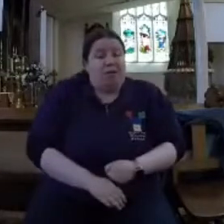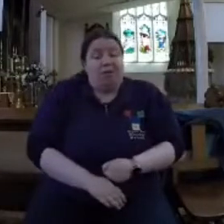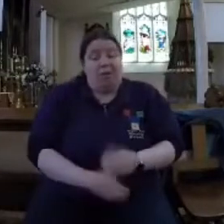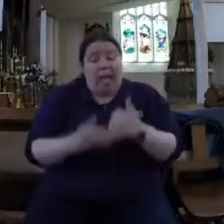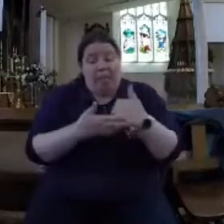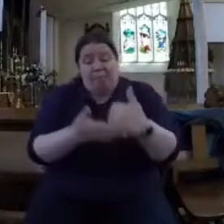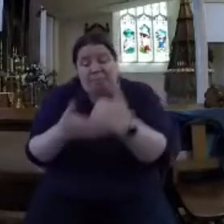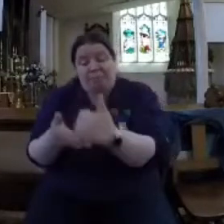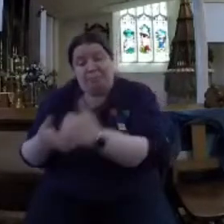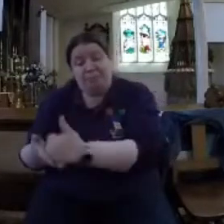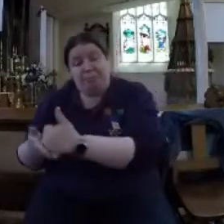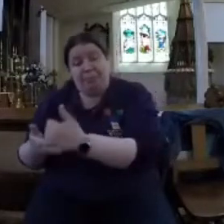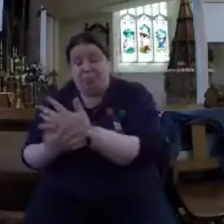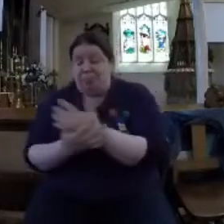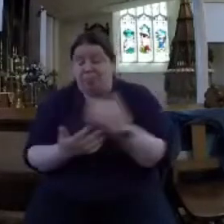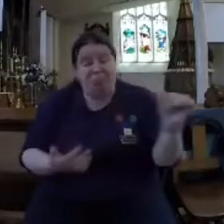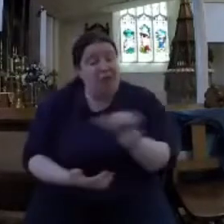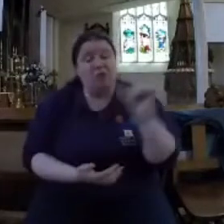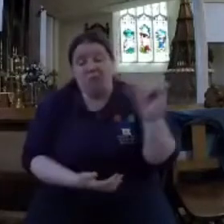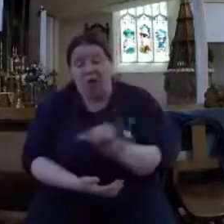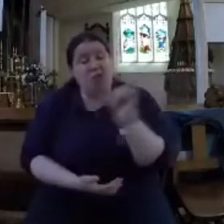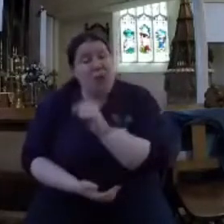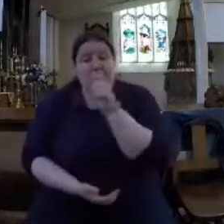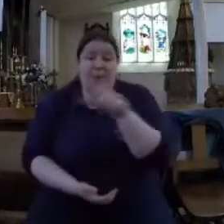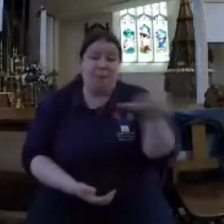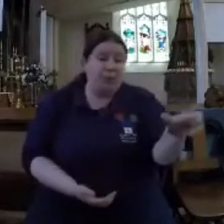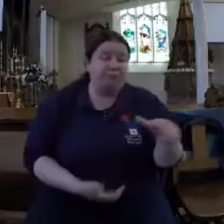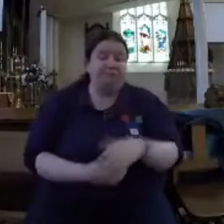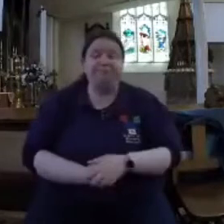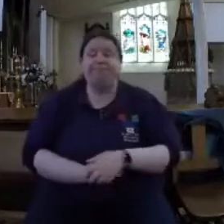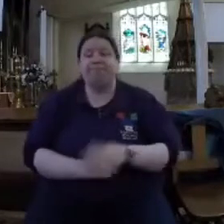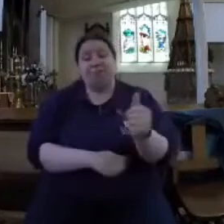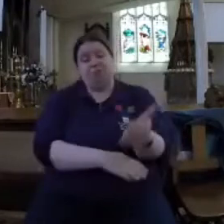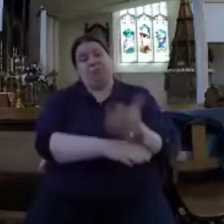Now, the other major theme that I mentioned at the beginning was that